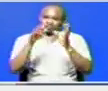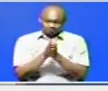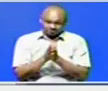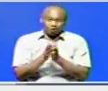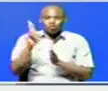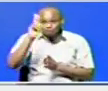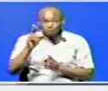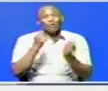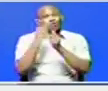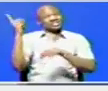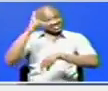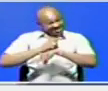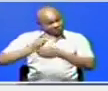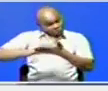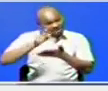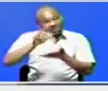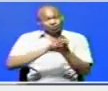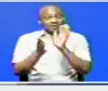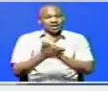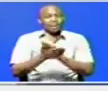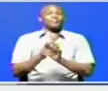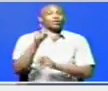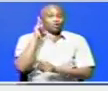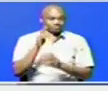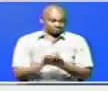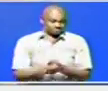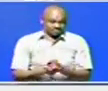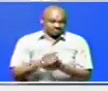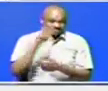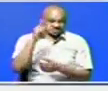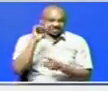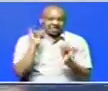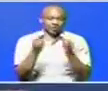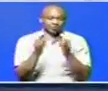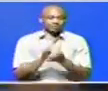days to sign the two draft bills into law. Patrick Amimo, KTN News.